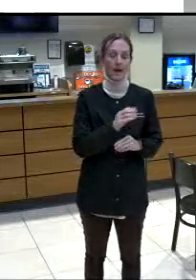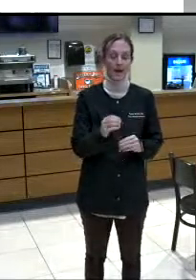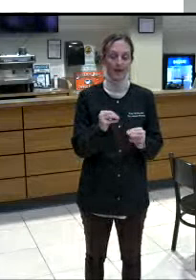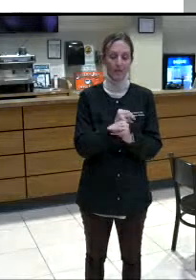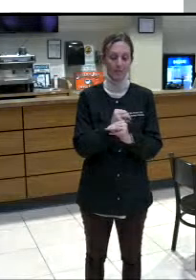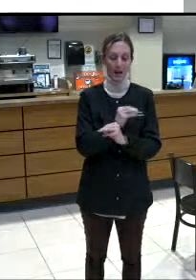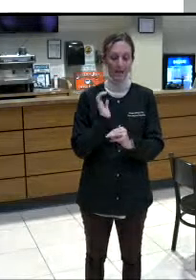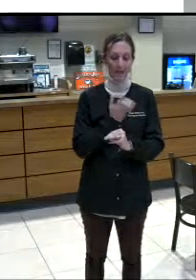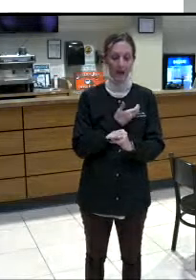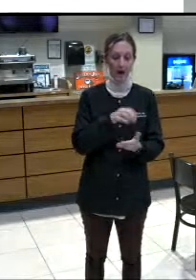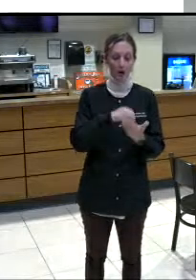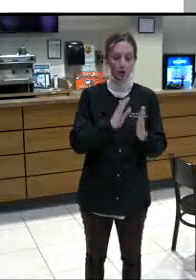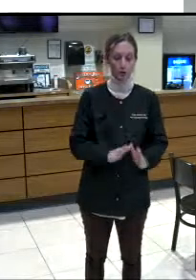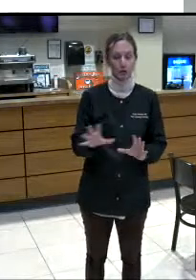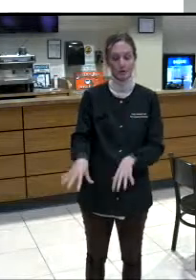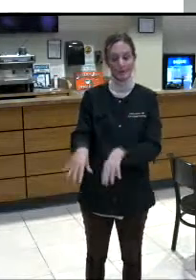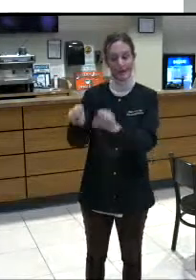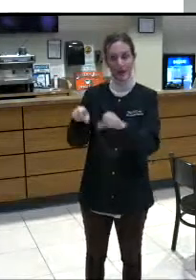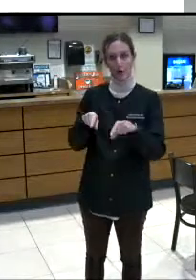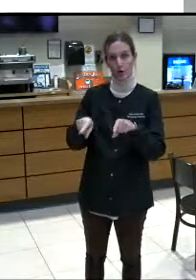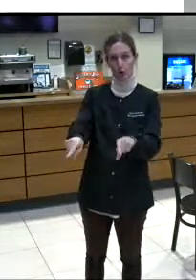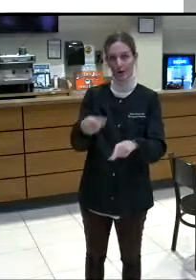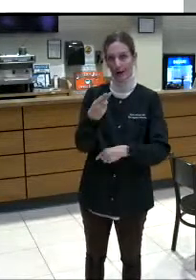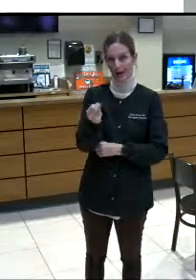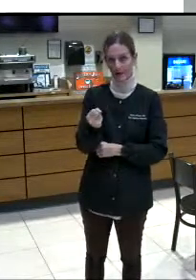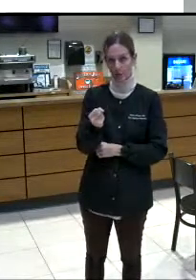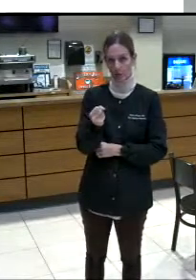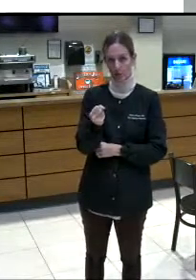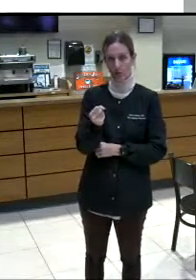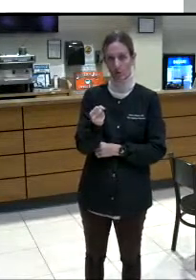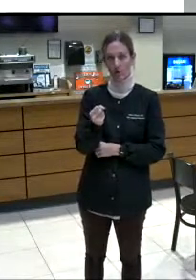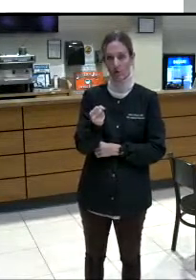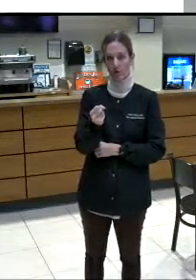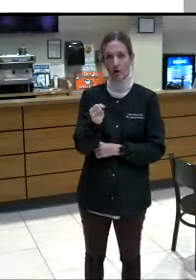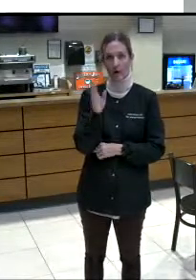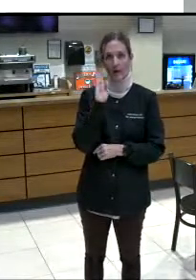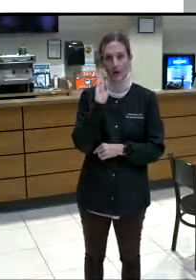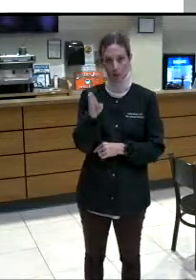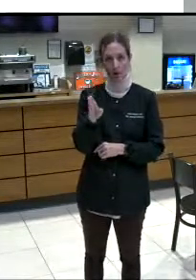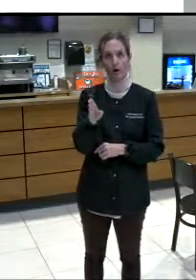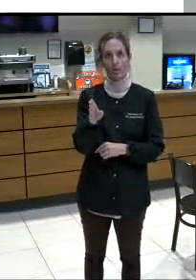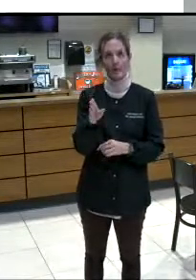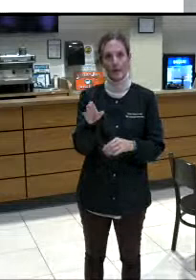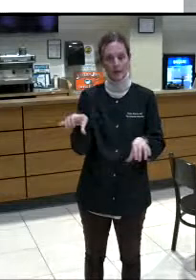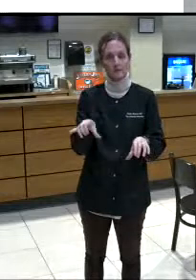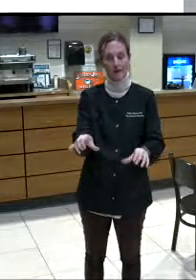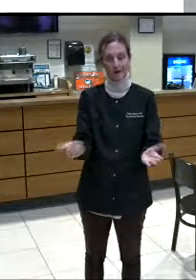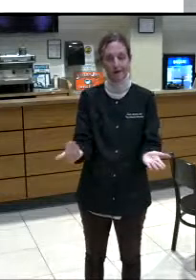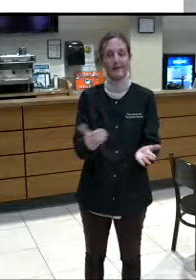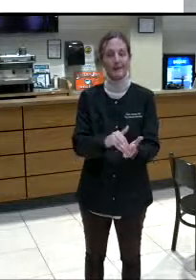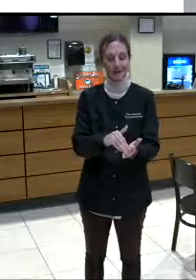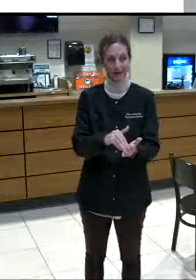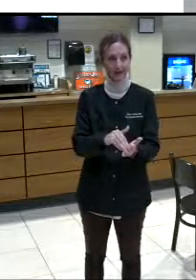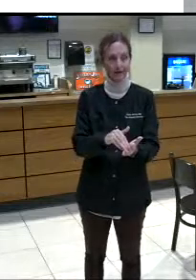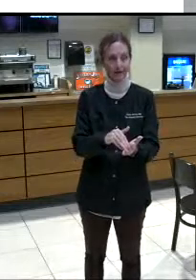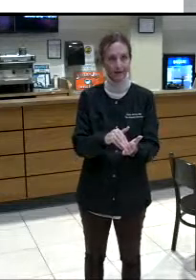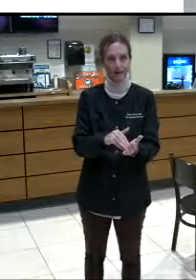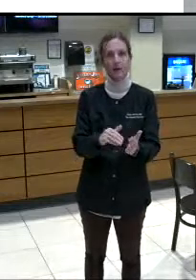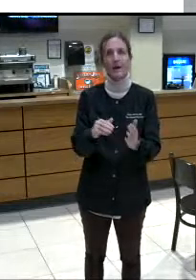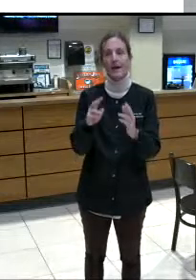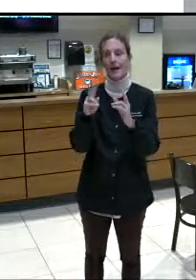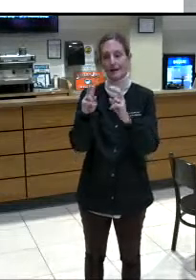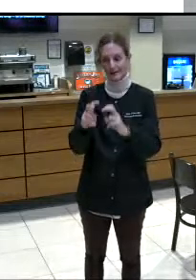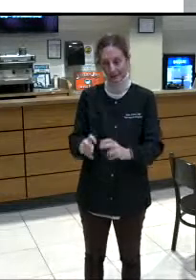take in high school is going to be replicated and assessed in their ACT or